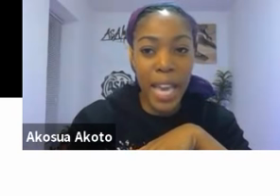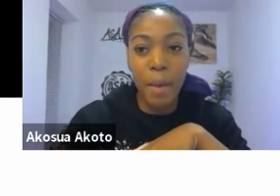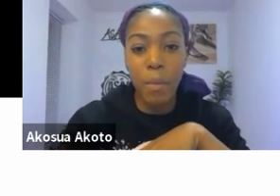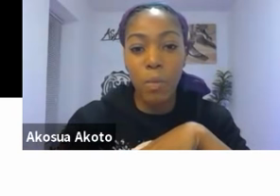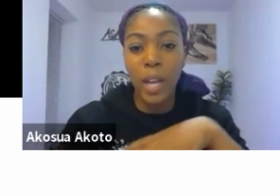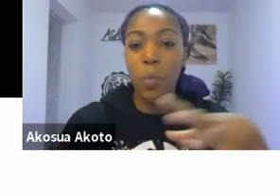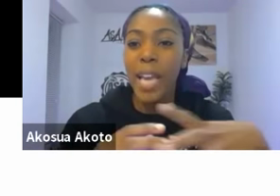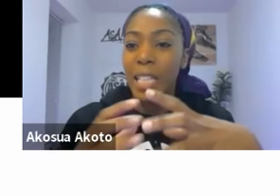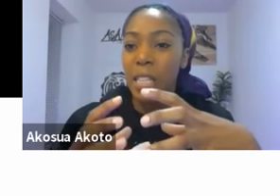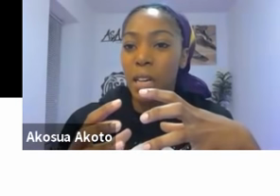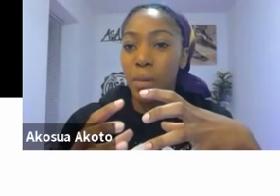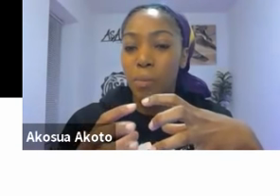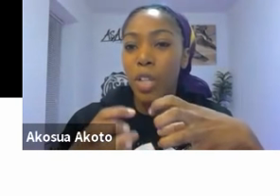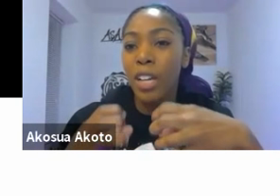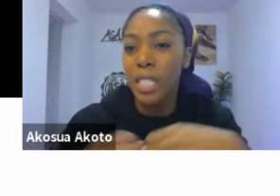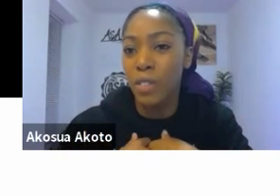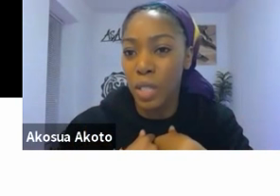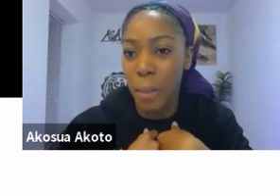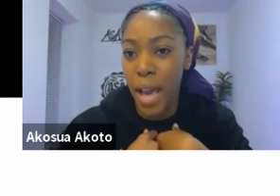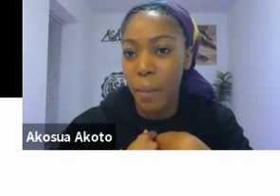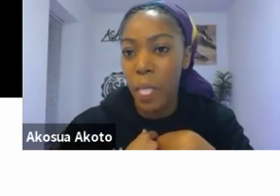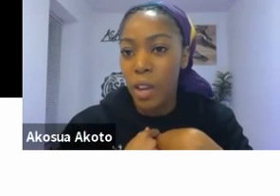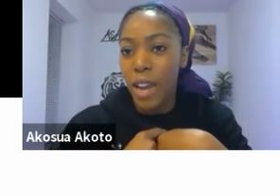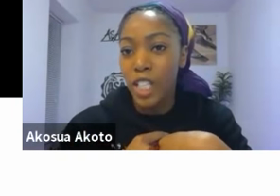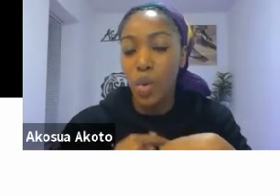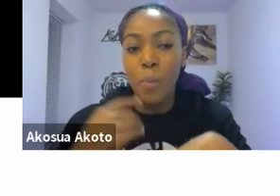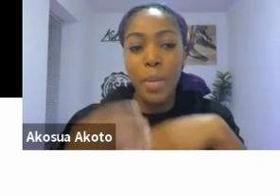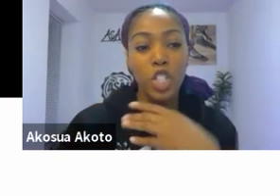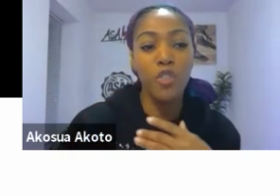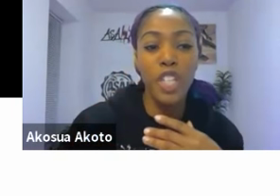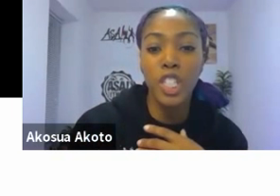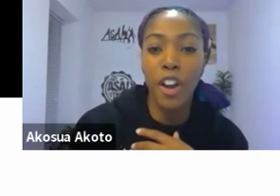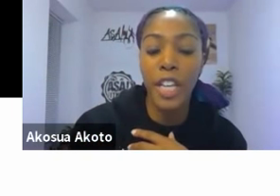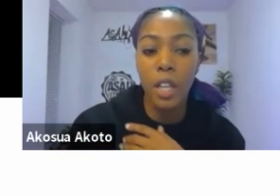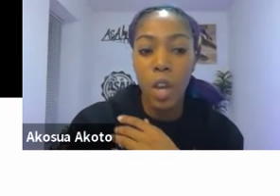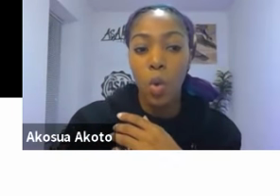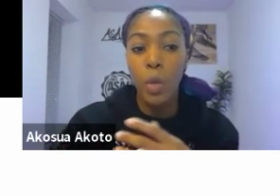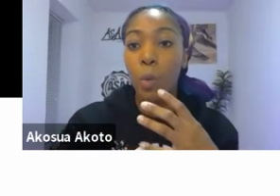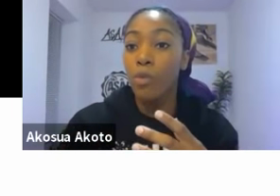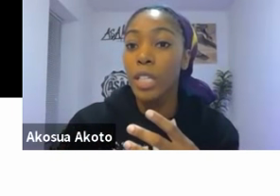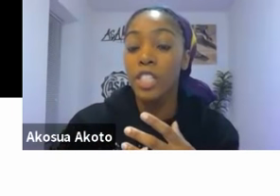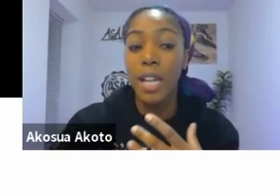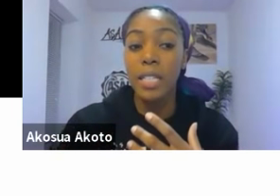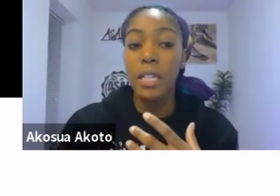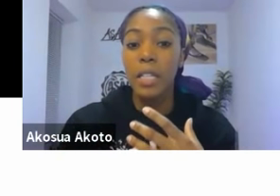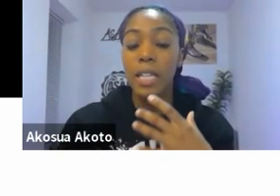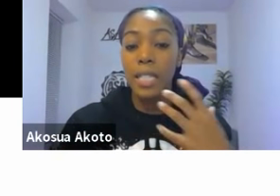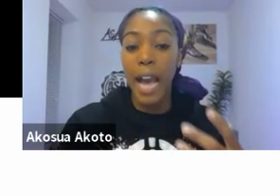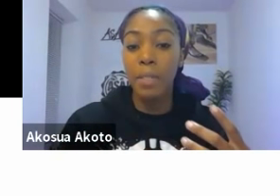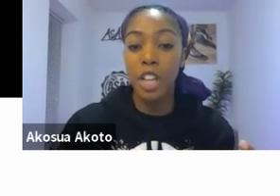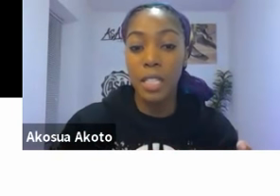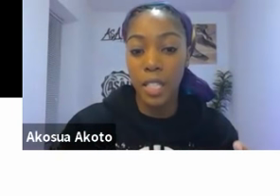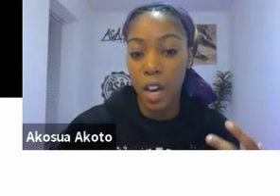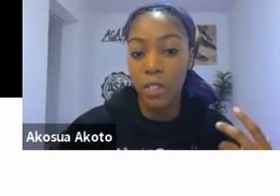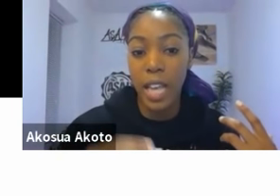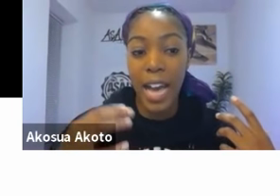up, became like we had to put ourselves on the map. Right. So when Beat Your Feet started, we were really trying to